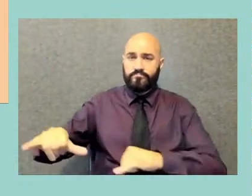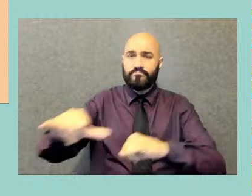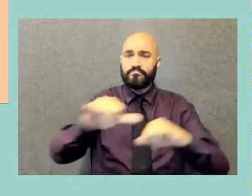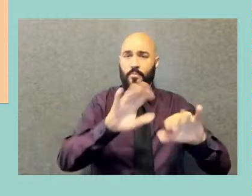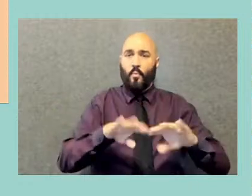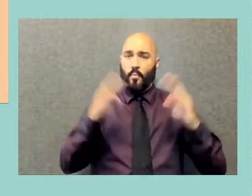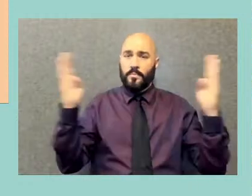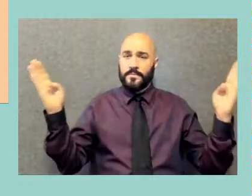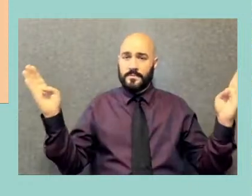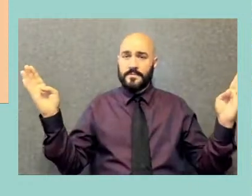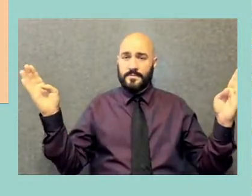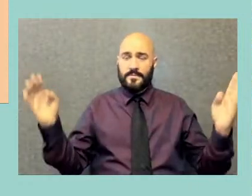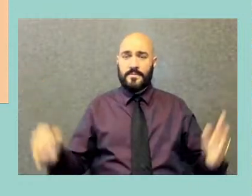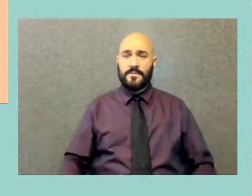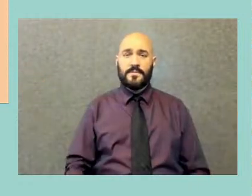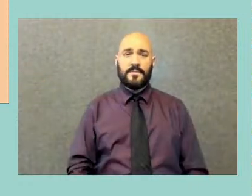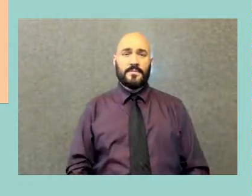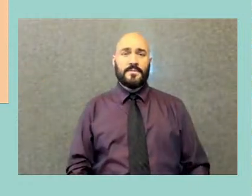opening.